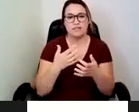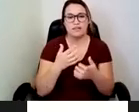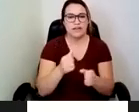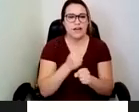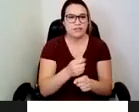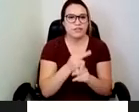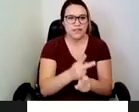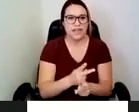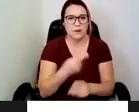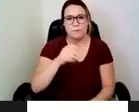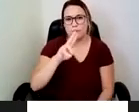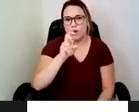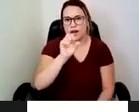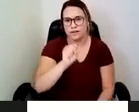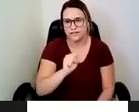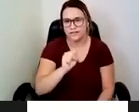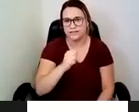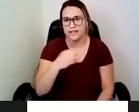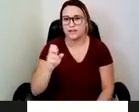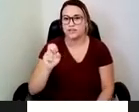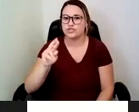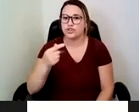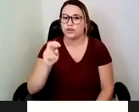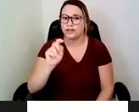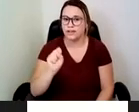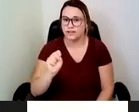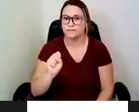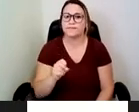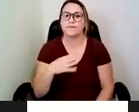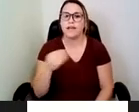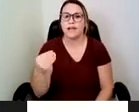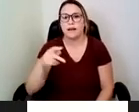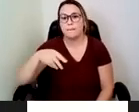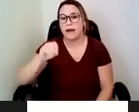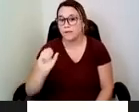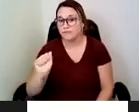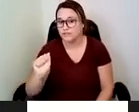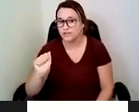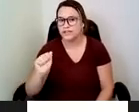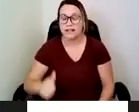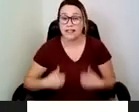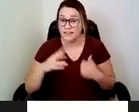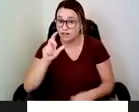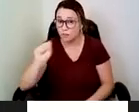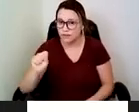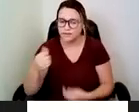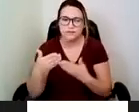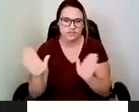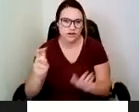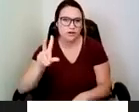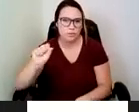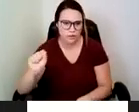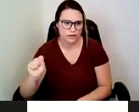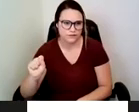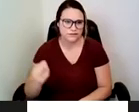can help, along with some legal terms of power of attorneys, living wills, and wills. We're going to talk about capacity